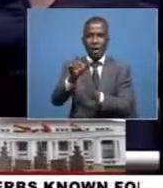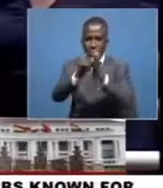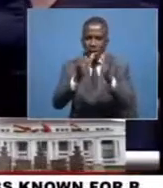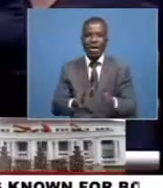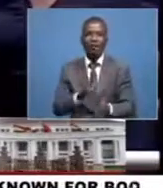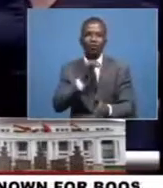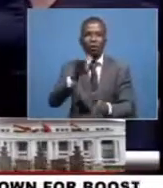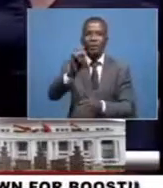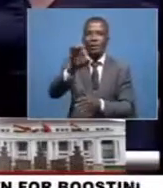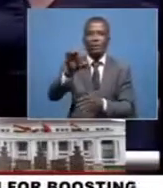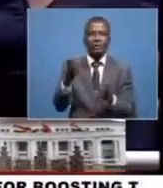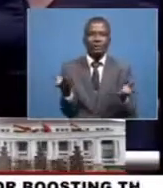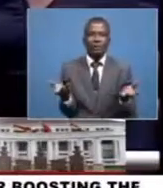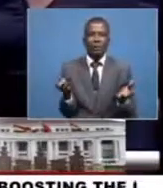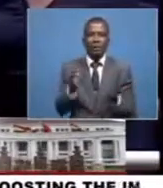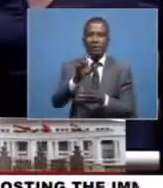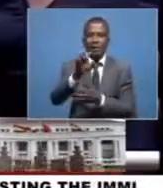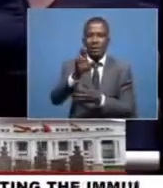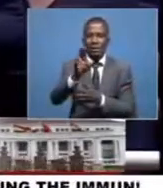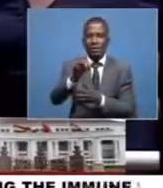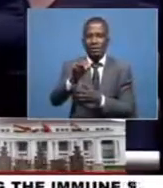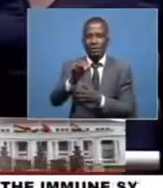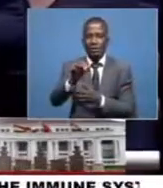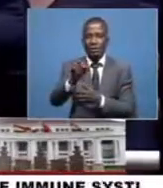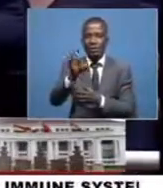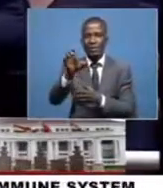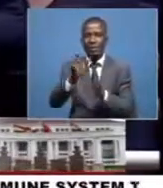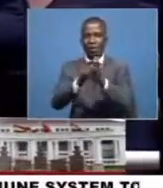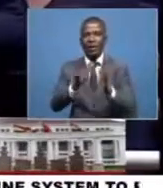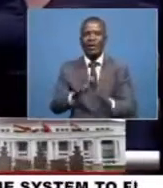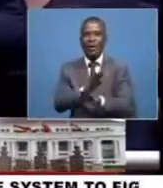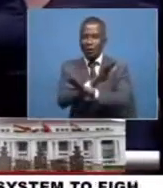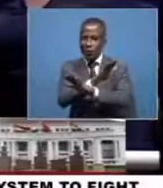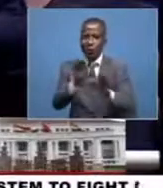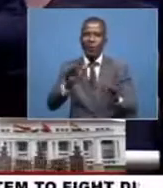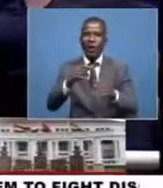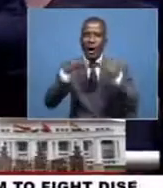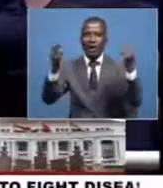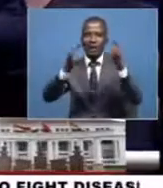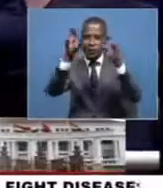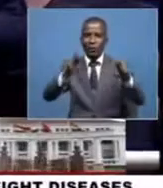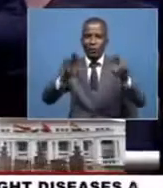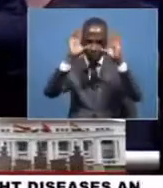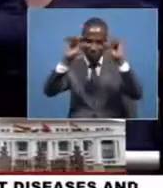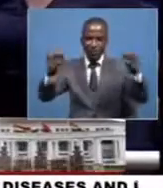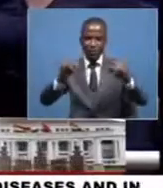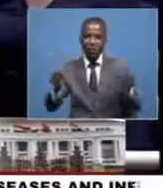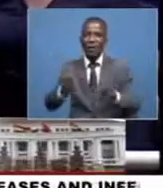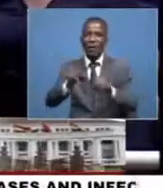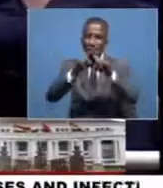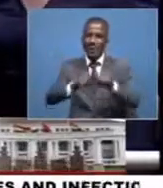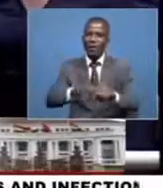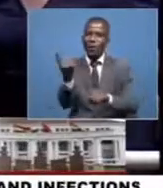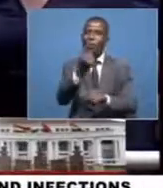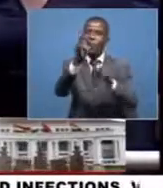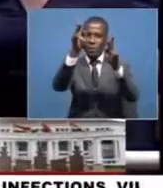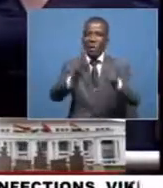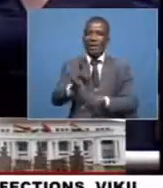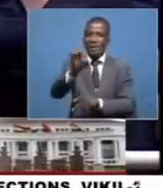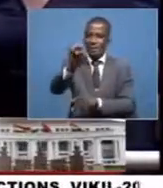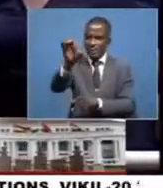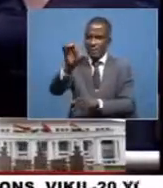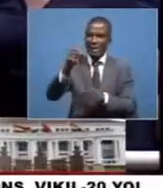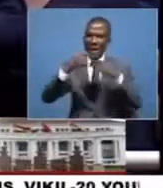The petitioner does not declare results. It is the EC that, or the chairperson, that declares results in presidential